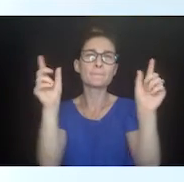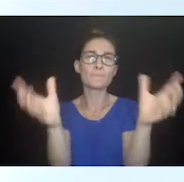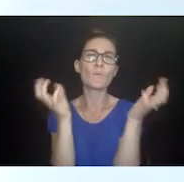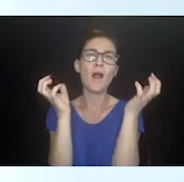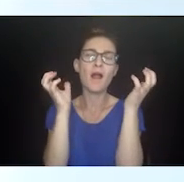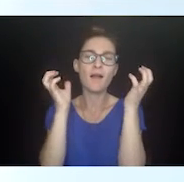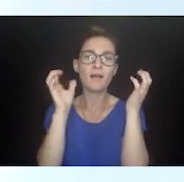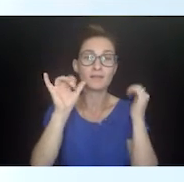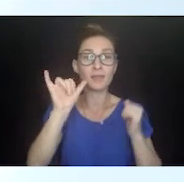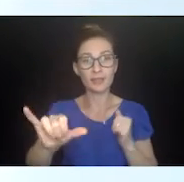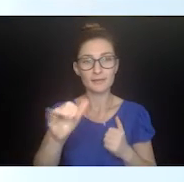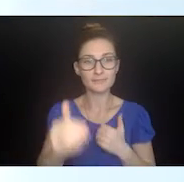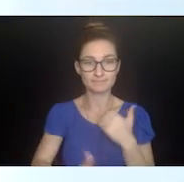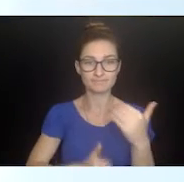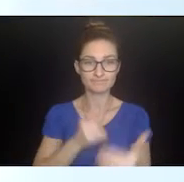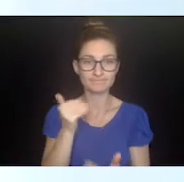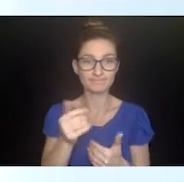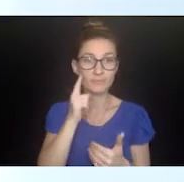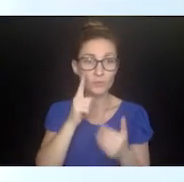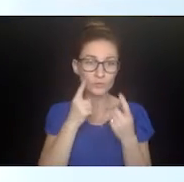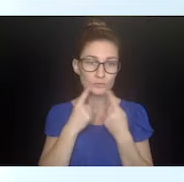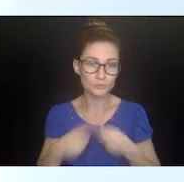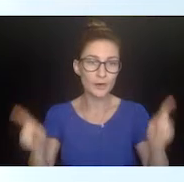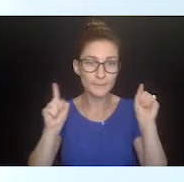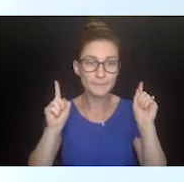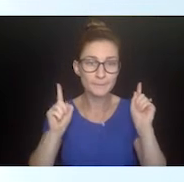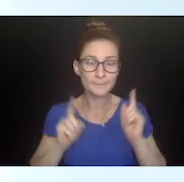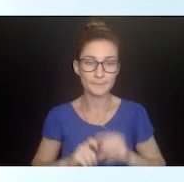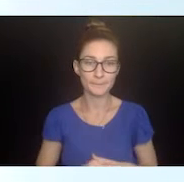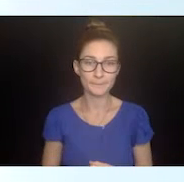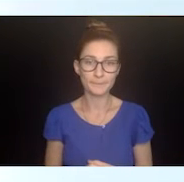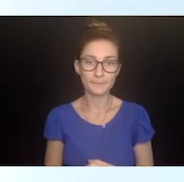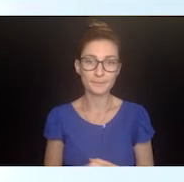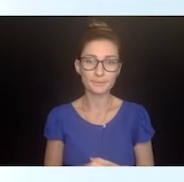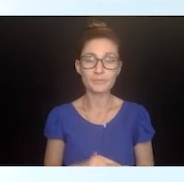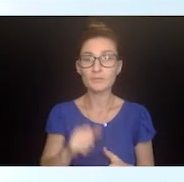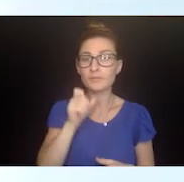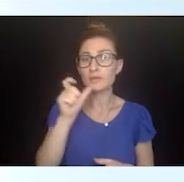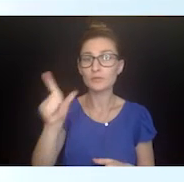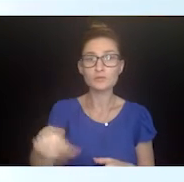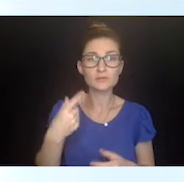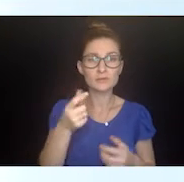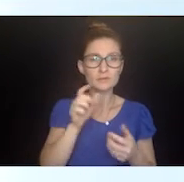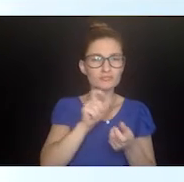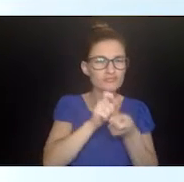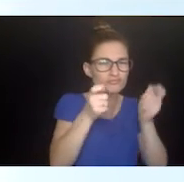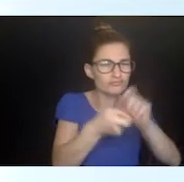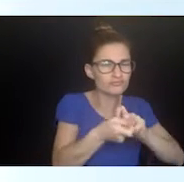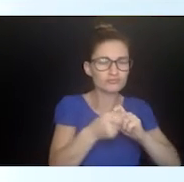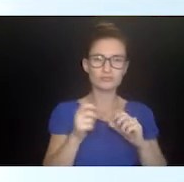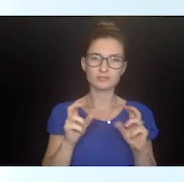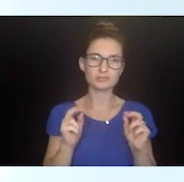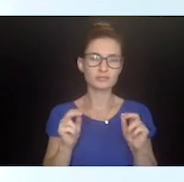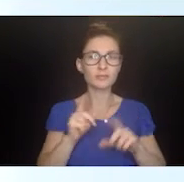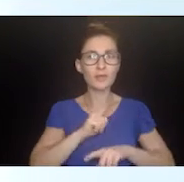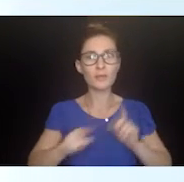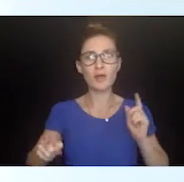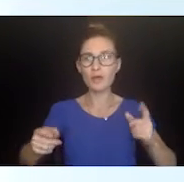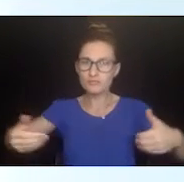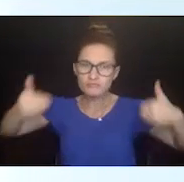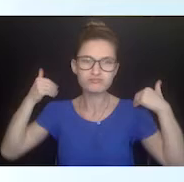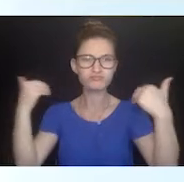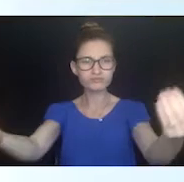you make steps towards triumphing, and not just adapting, but triumphing, living life to its